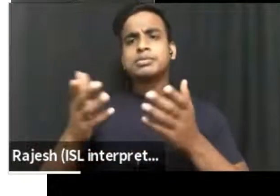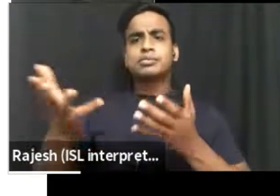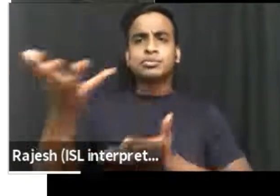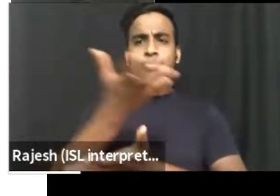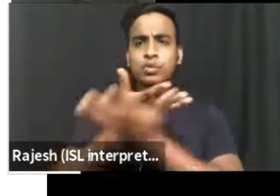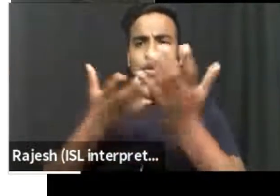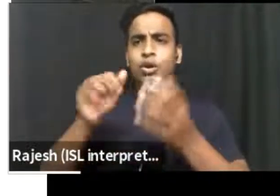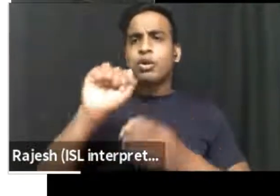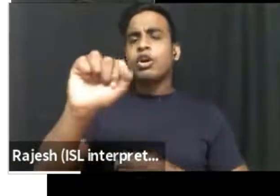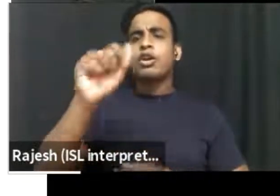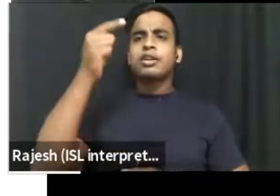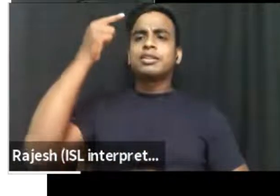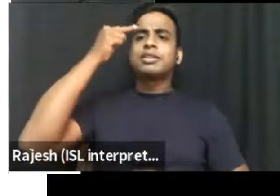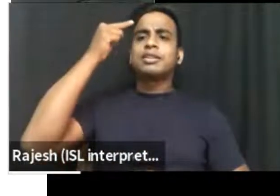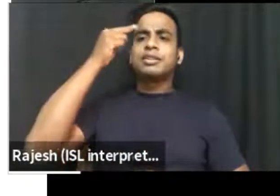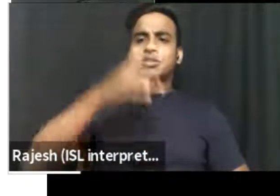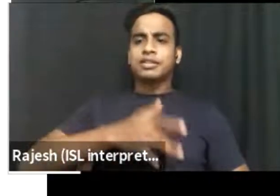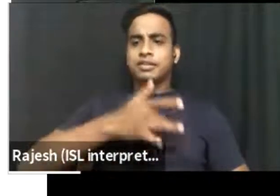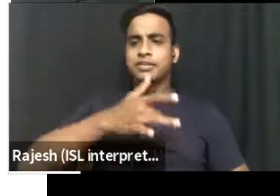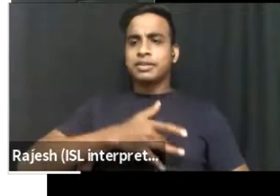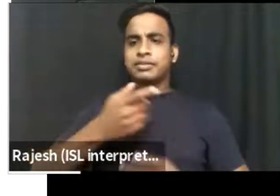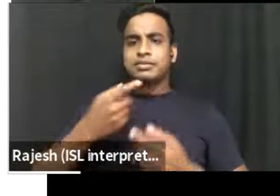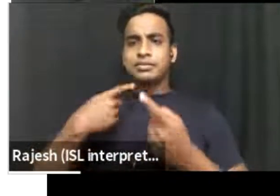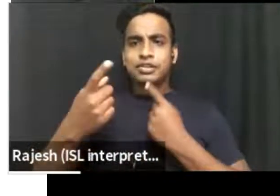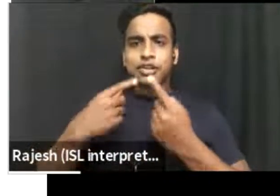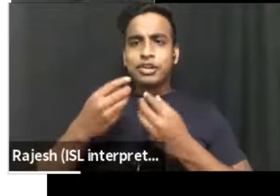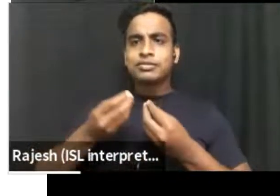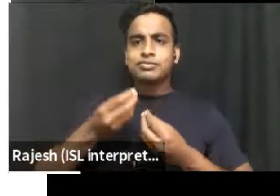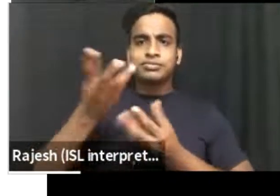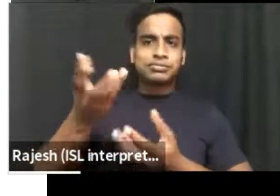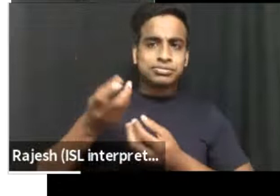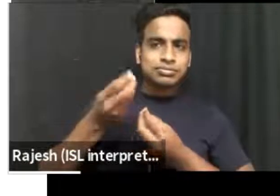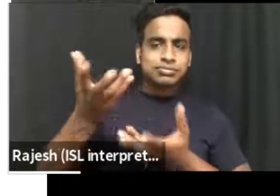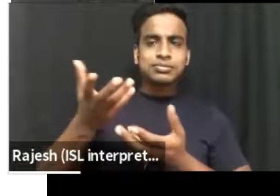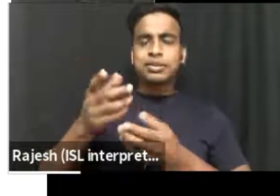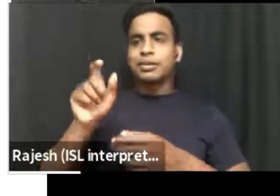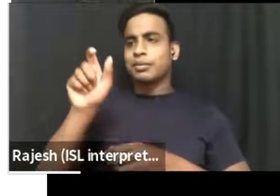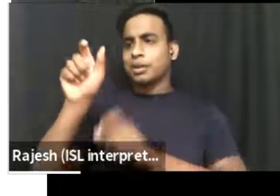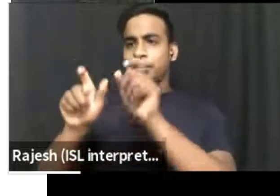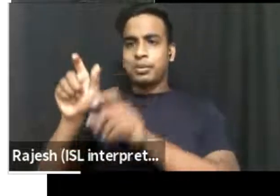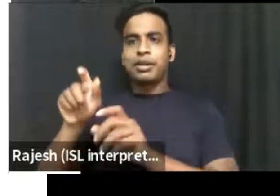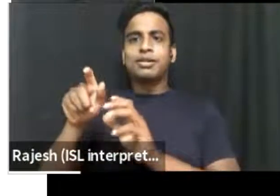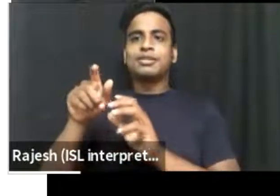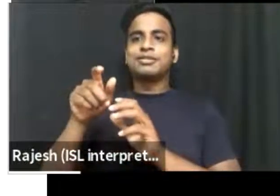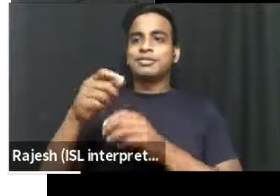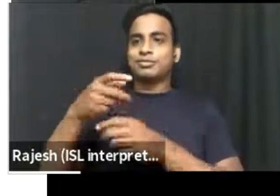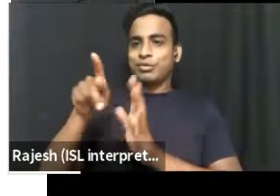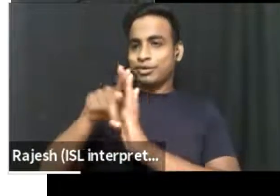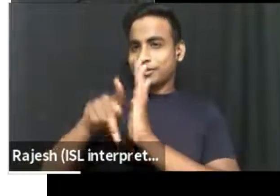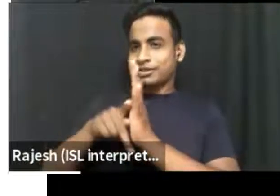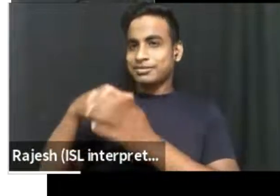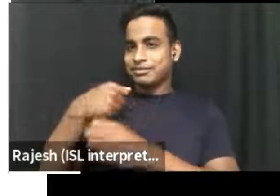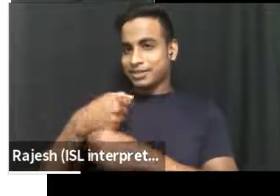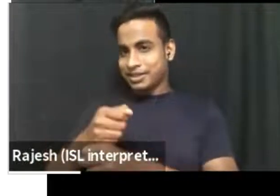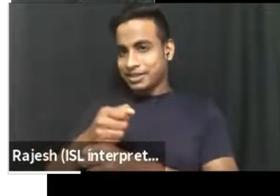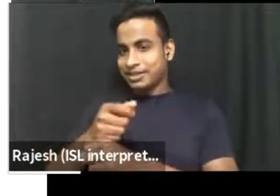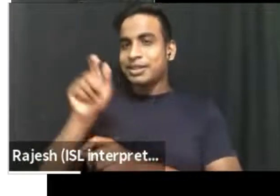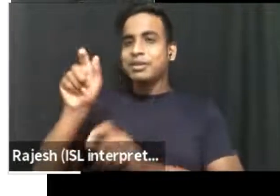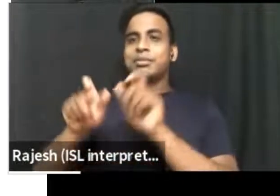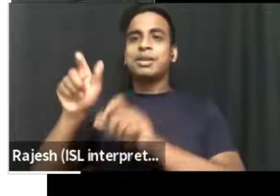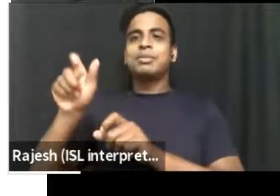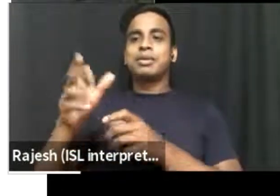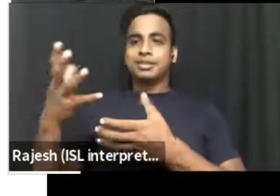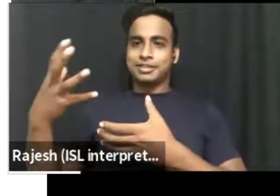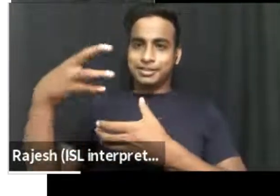all the ideas that is coming from both policymakers and implementers. I'm sure that much more can be